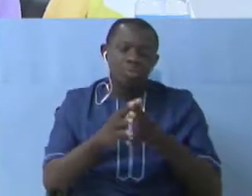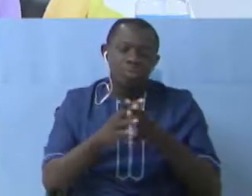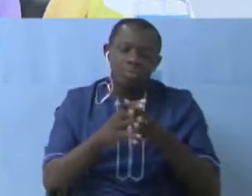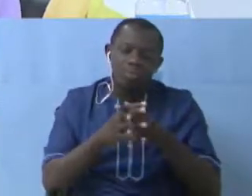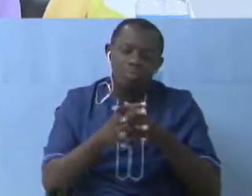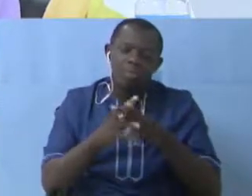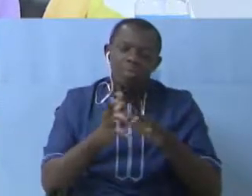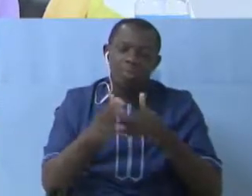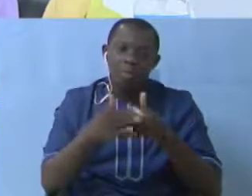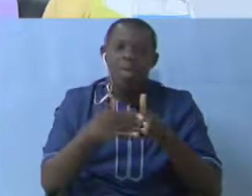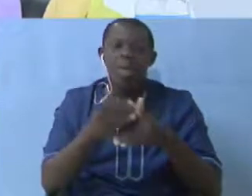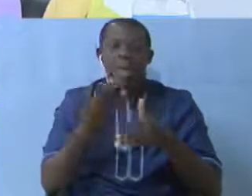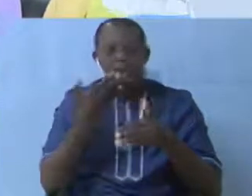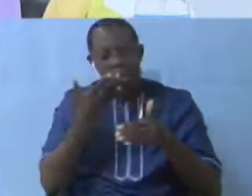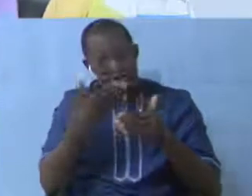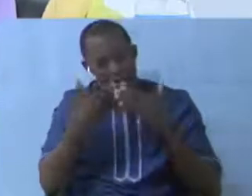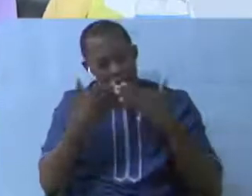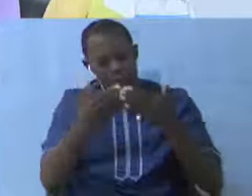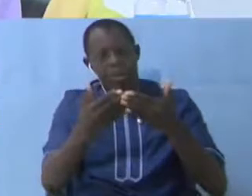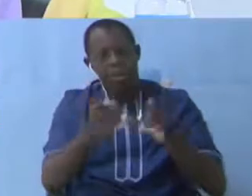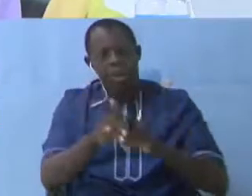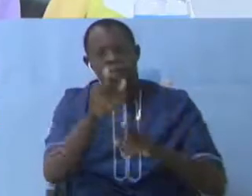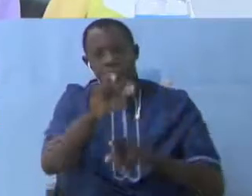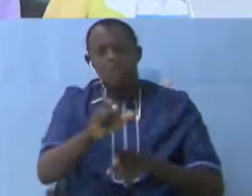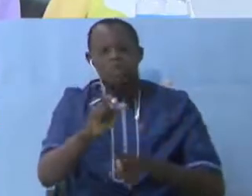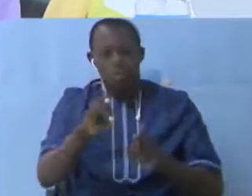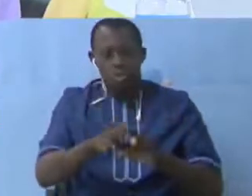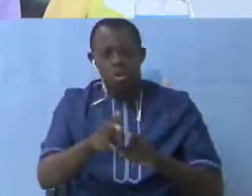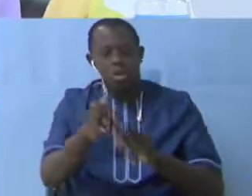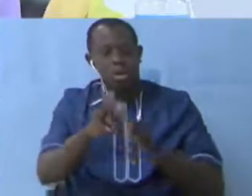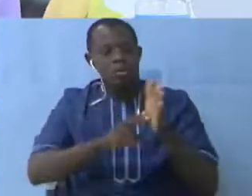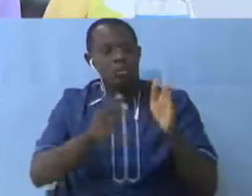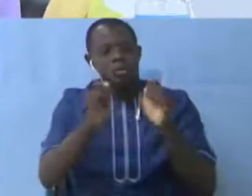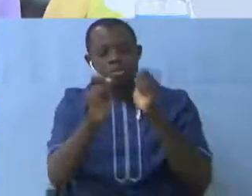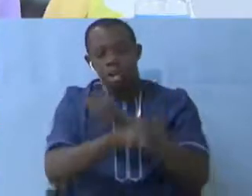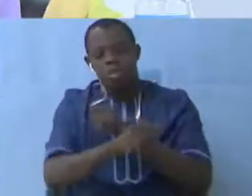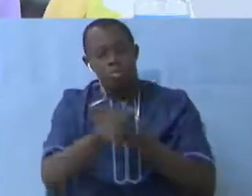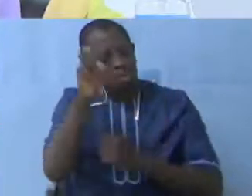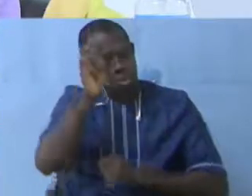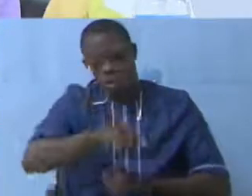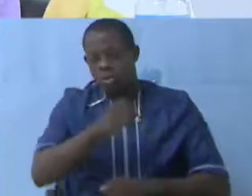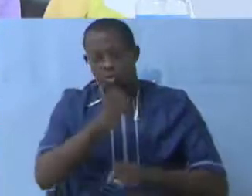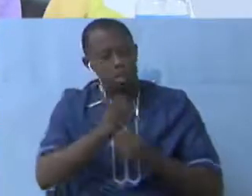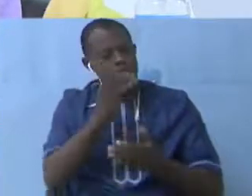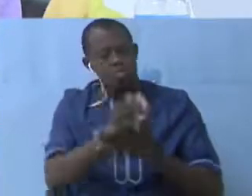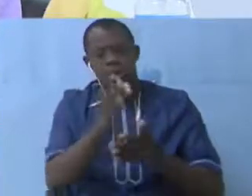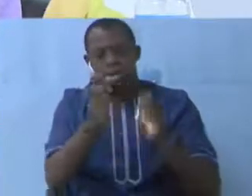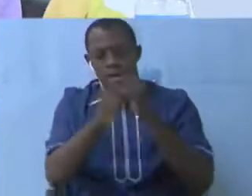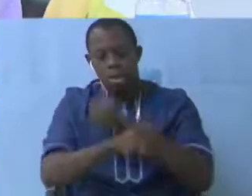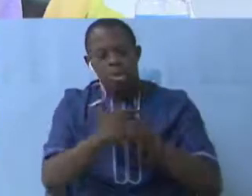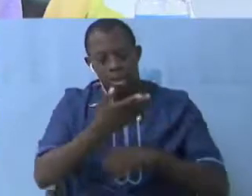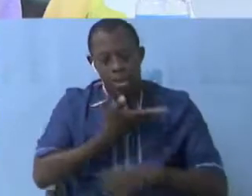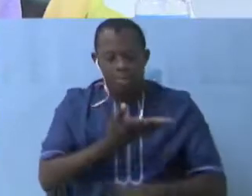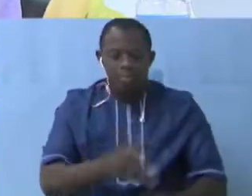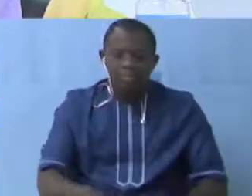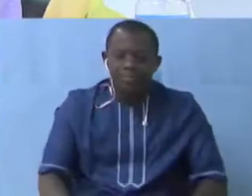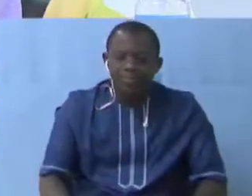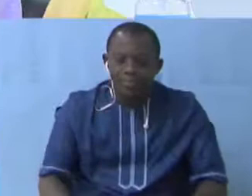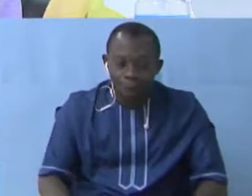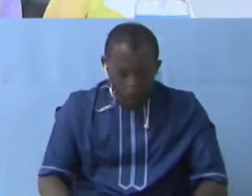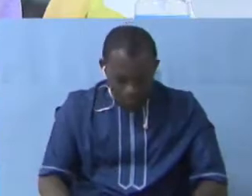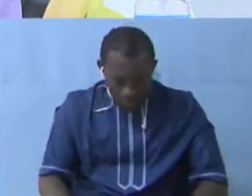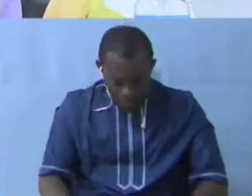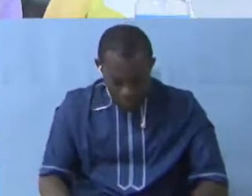to reason him and to say that, we need to turn the page. ñu bari daldi ànd nag ci président bu ees boobu